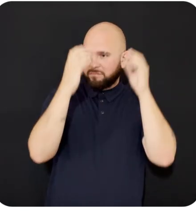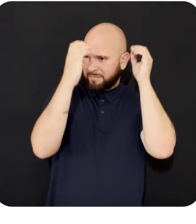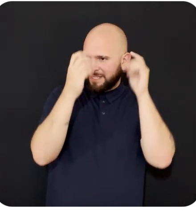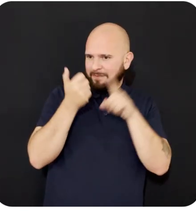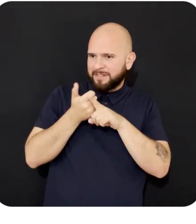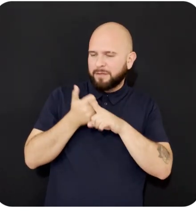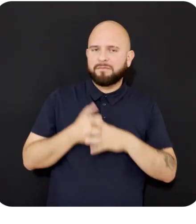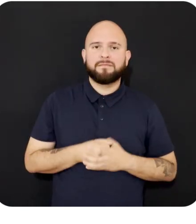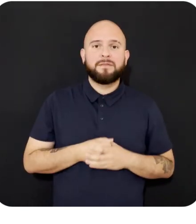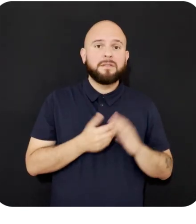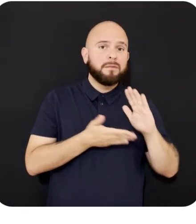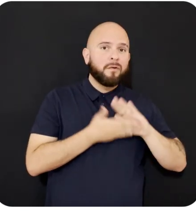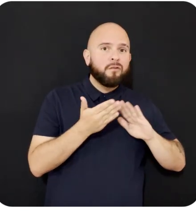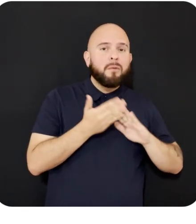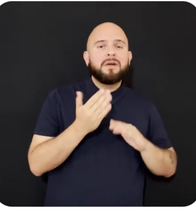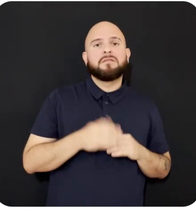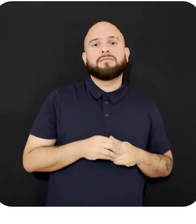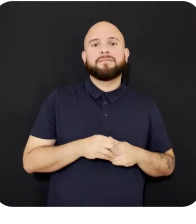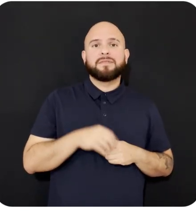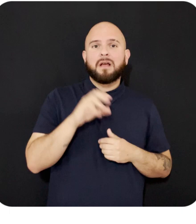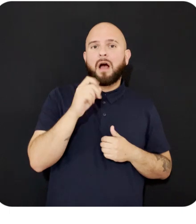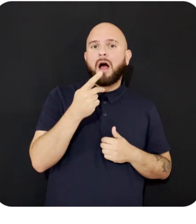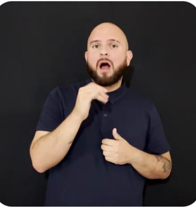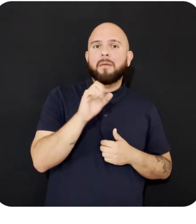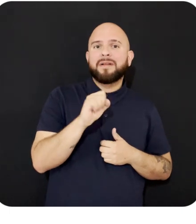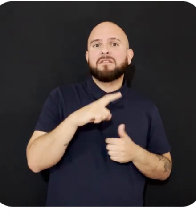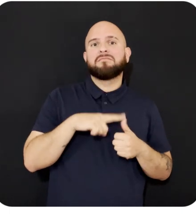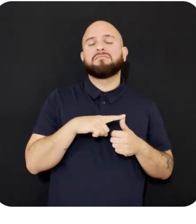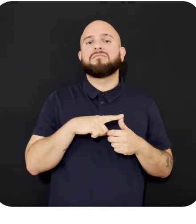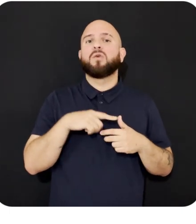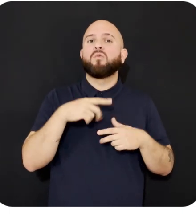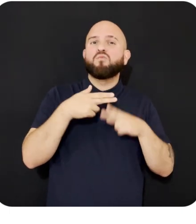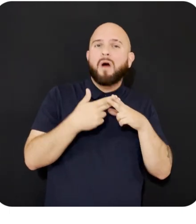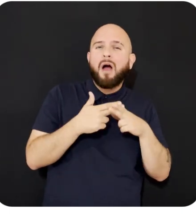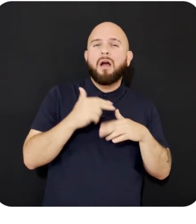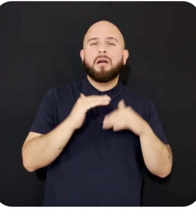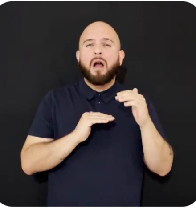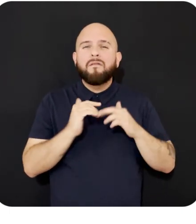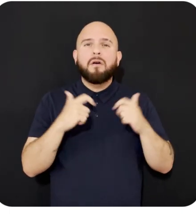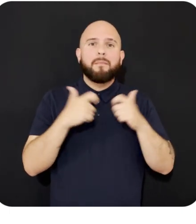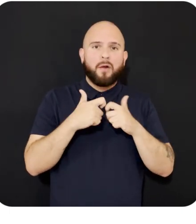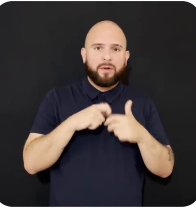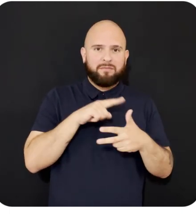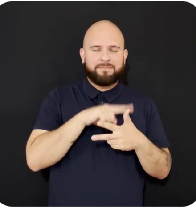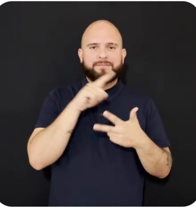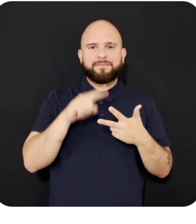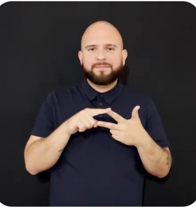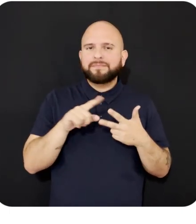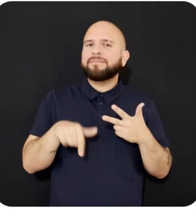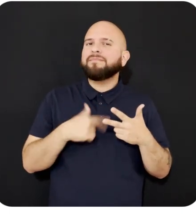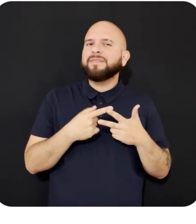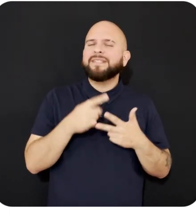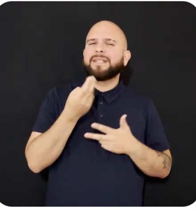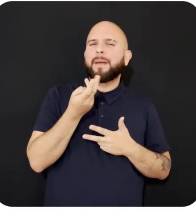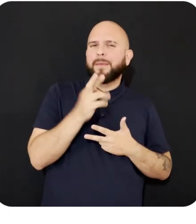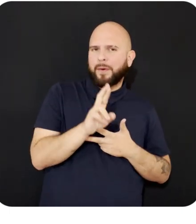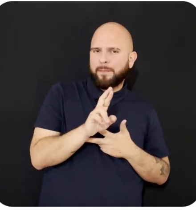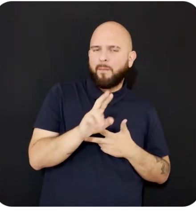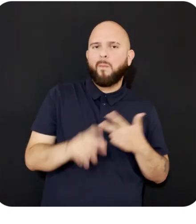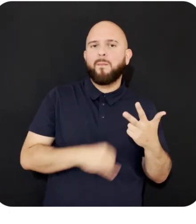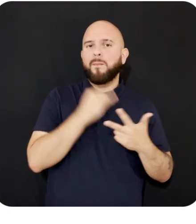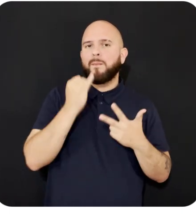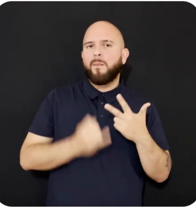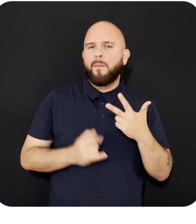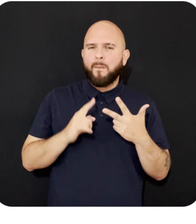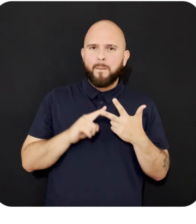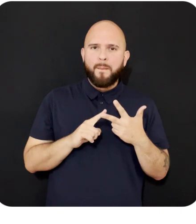itself. Performance, optics, weight and comfort, and battery. After that, I'll go into mixed reality.